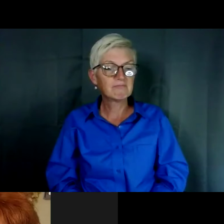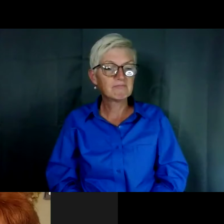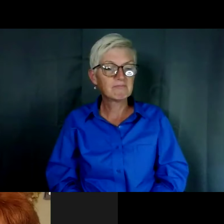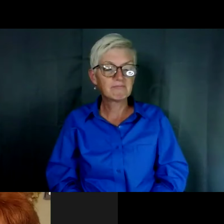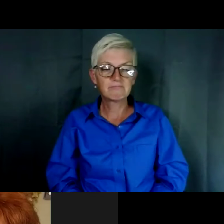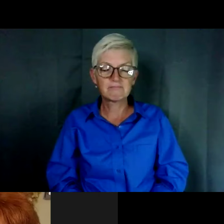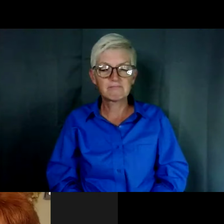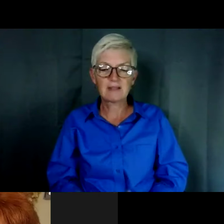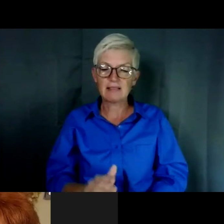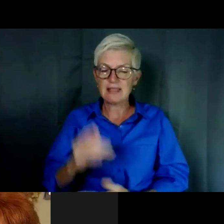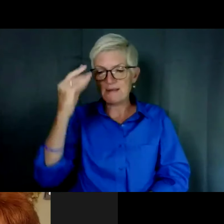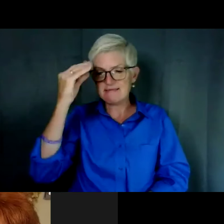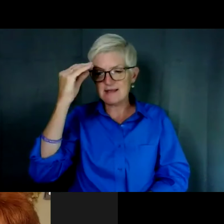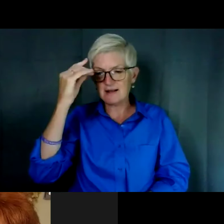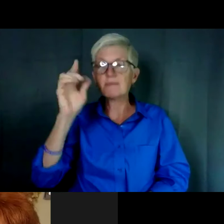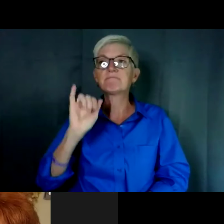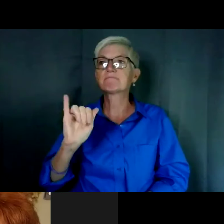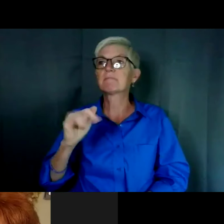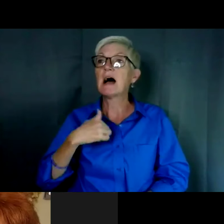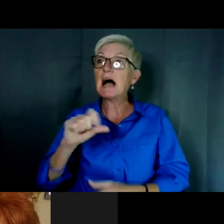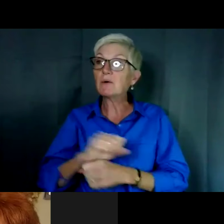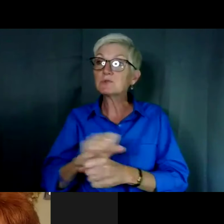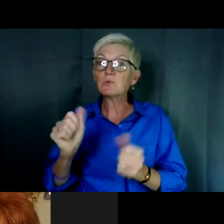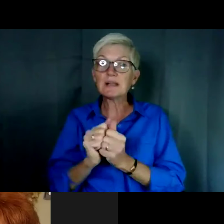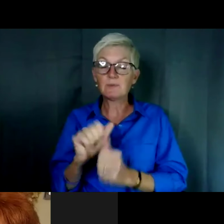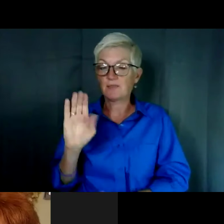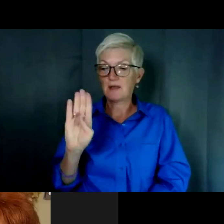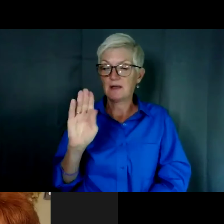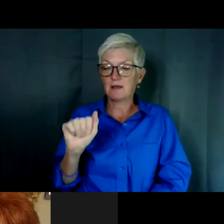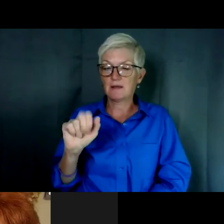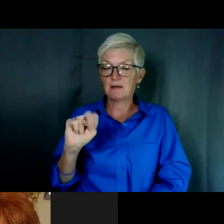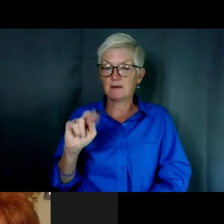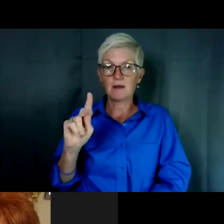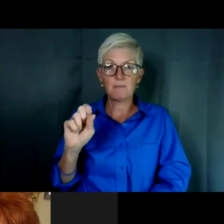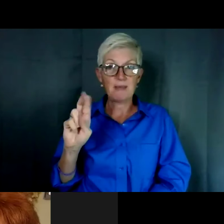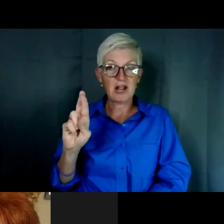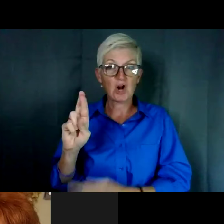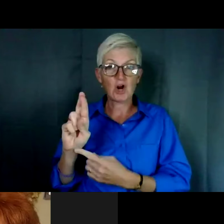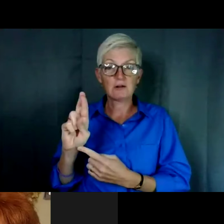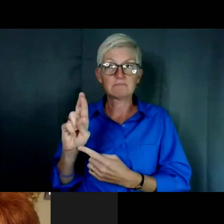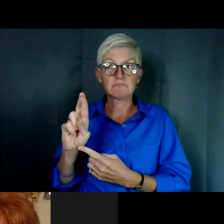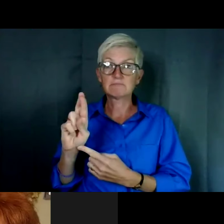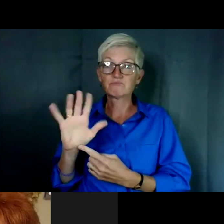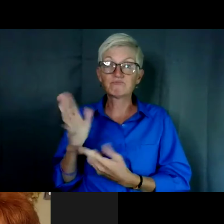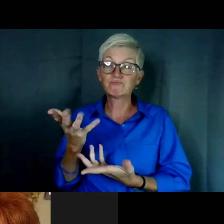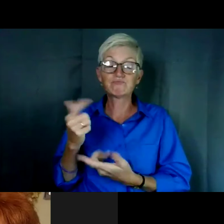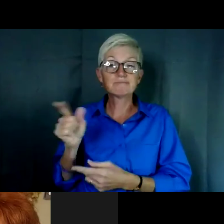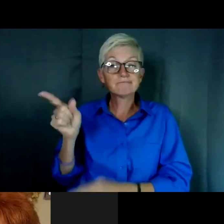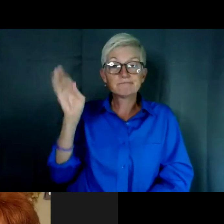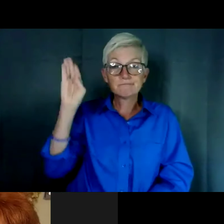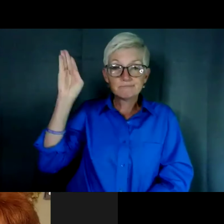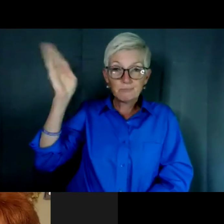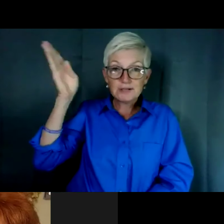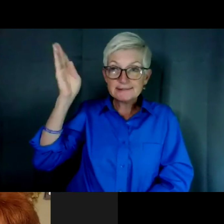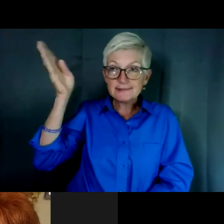let's see here. I was working with a banker and we were just having, it was a presentation I was